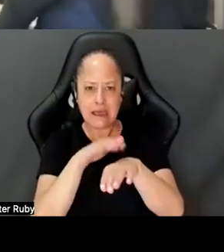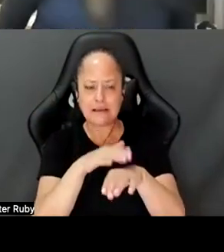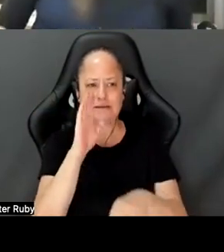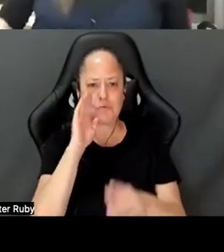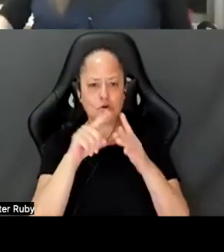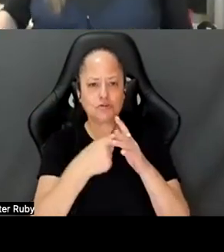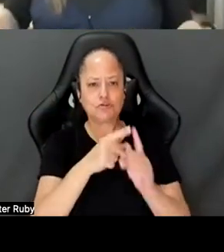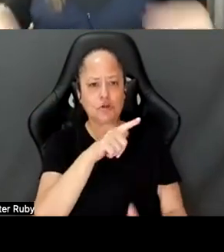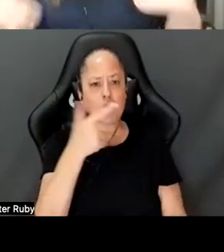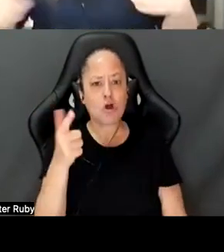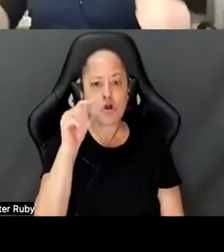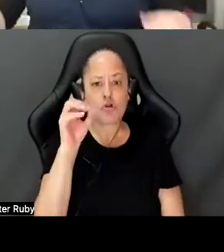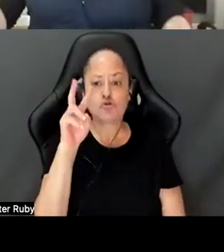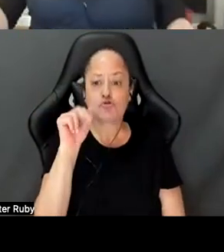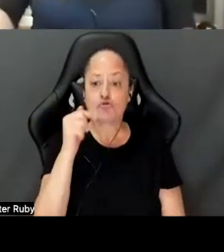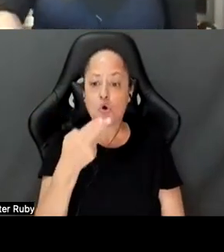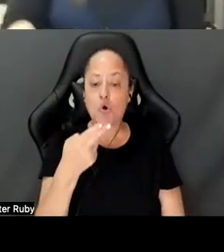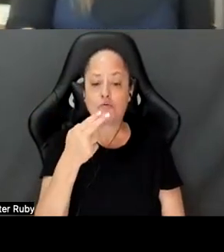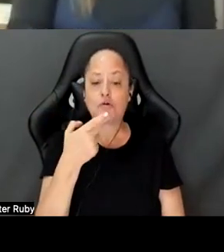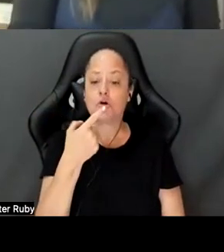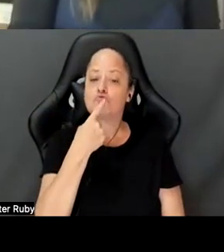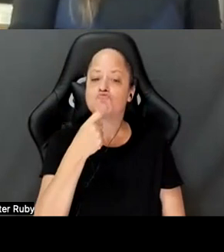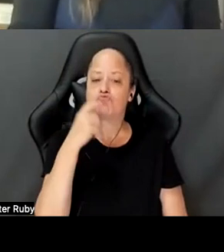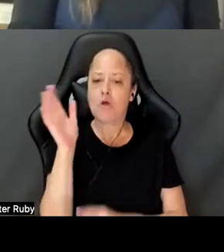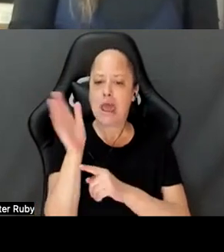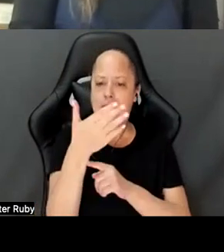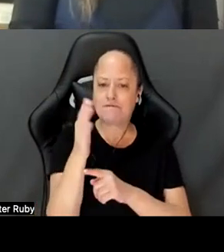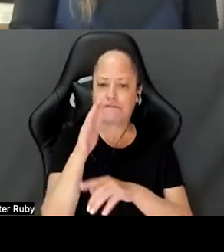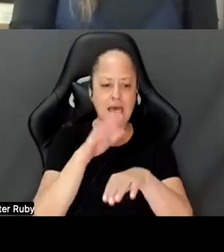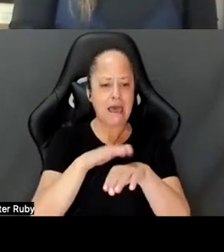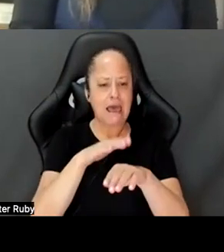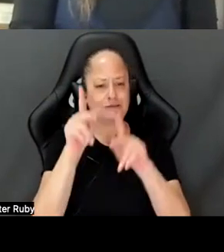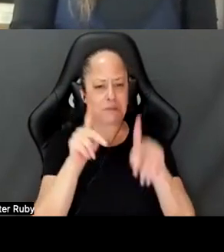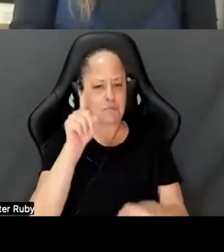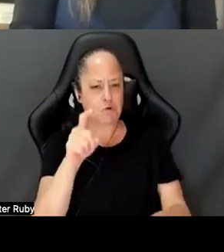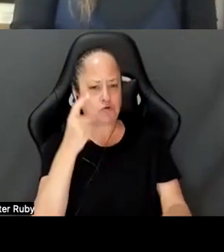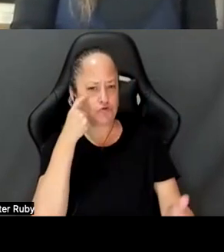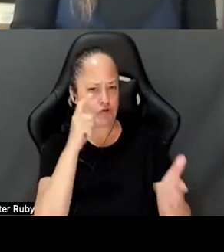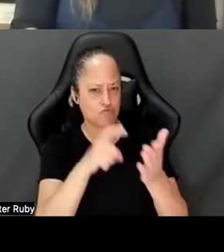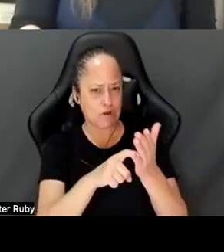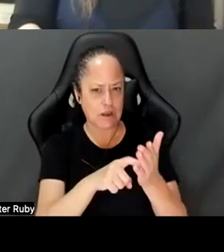Tova. What are some red flags that people should look out for?